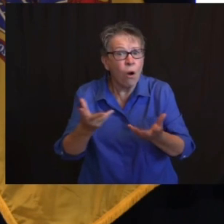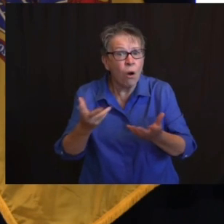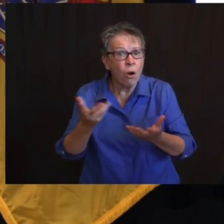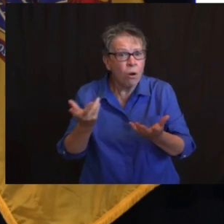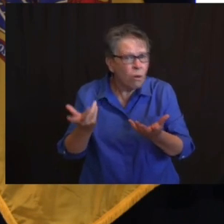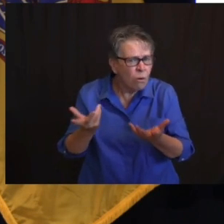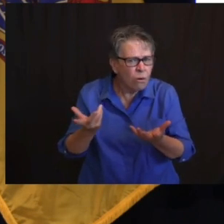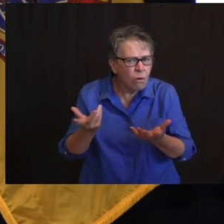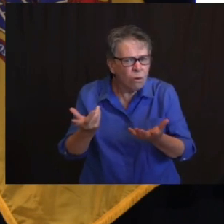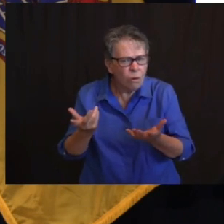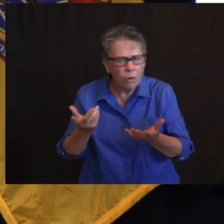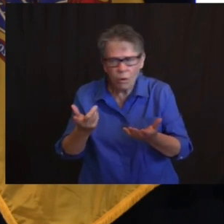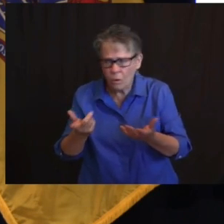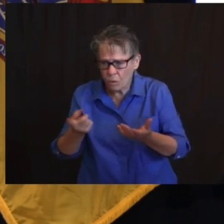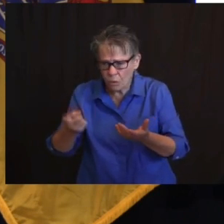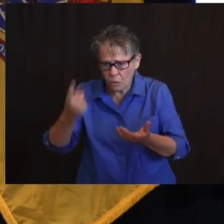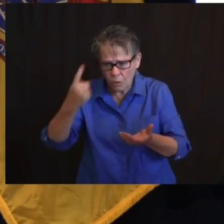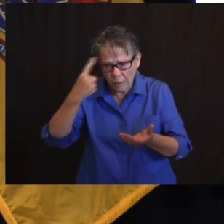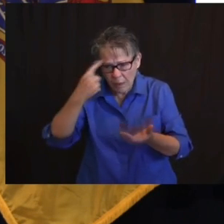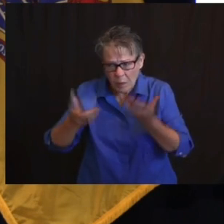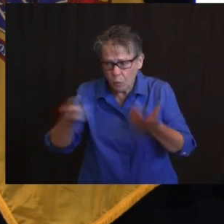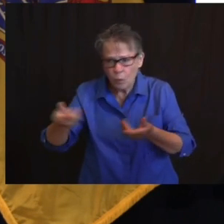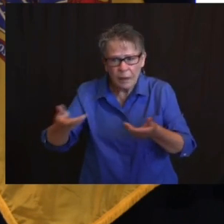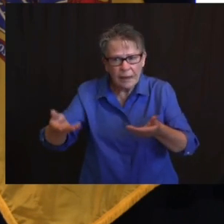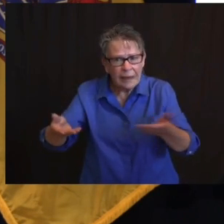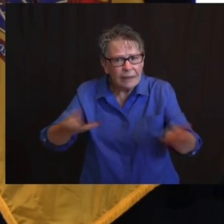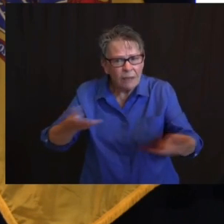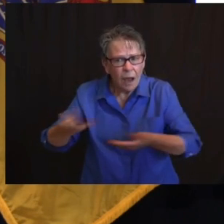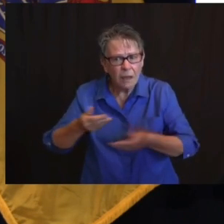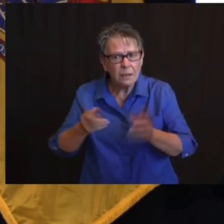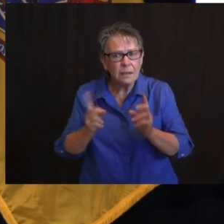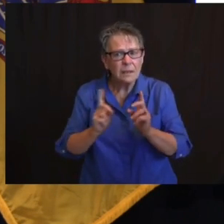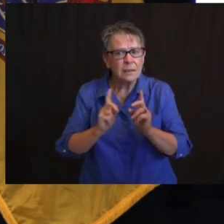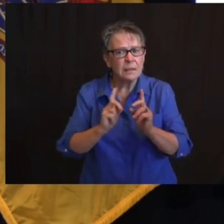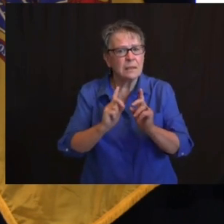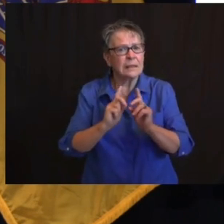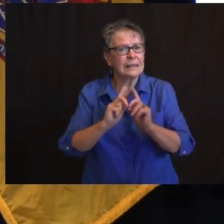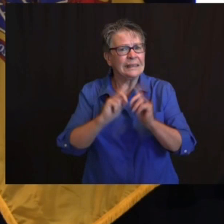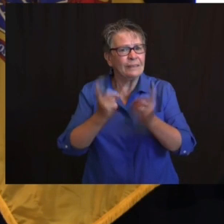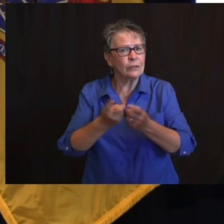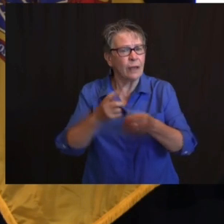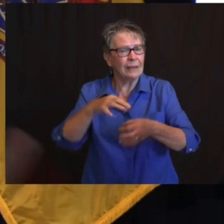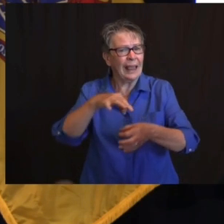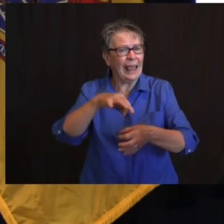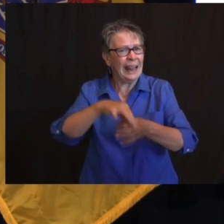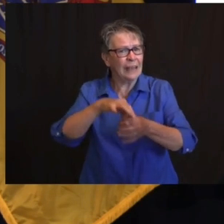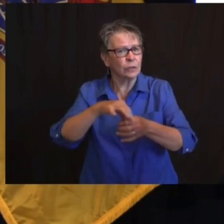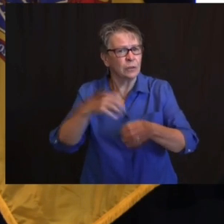Director Bob Giles and MVC Chief Administrator Sue Fulton to answer questions about these issues?